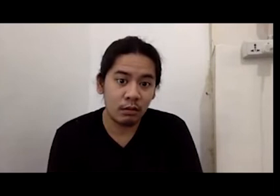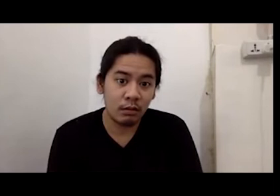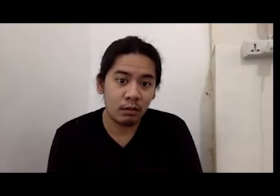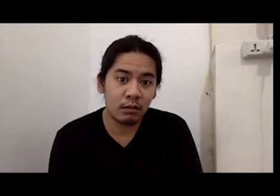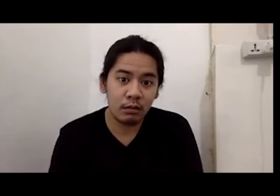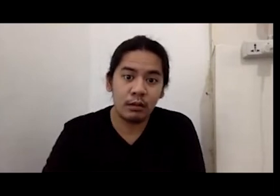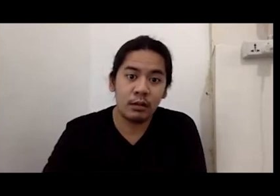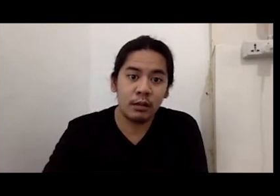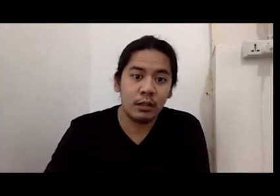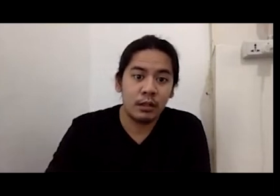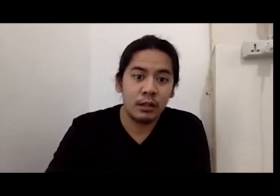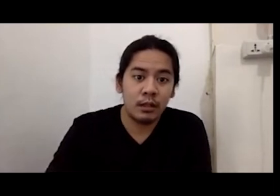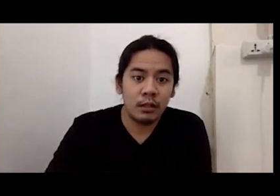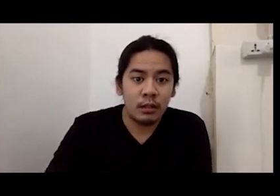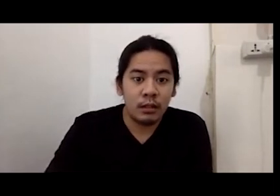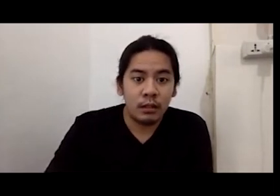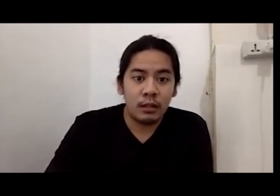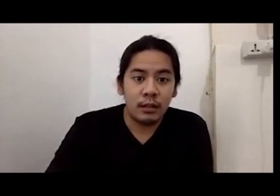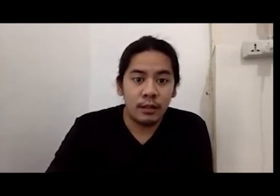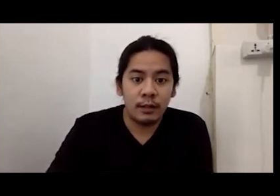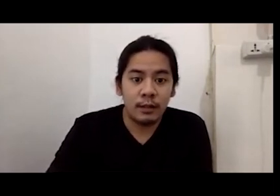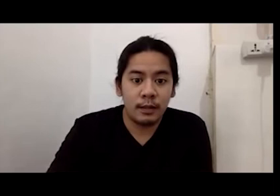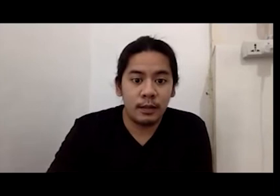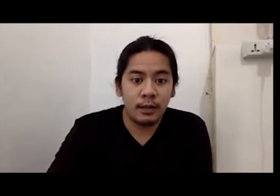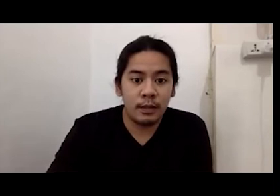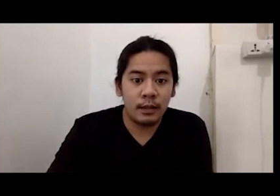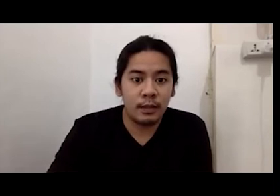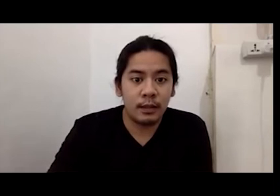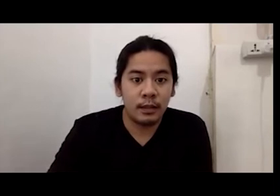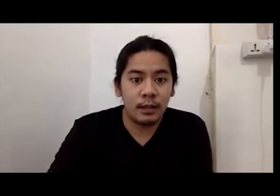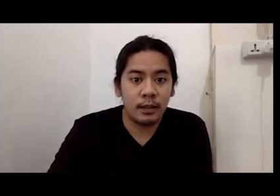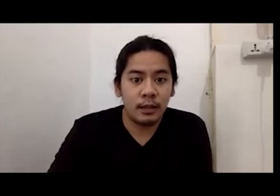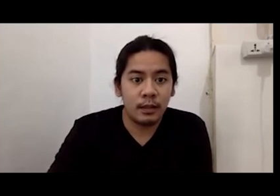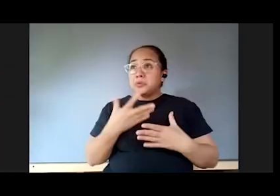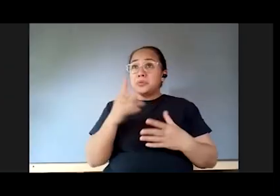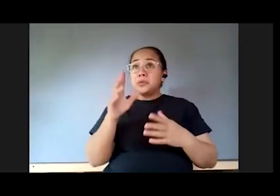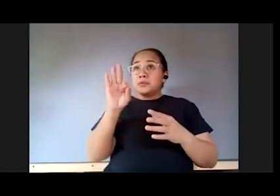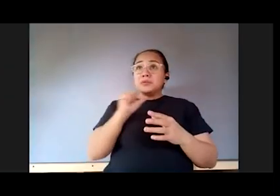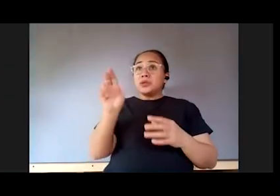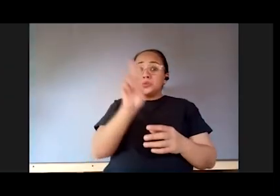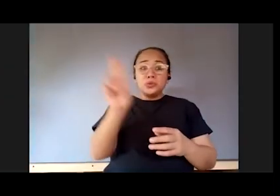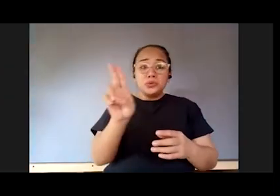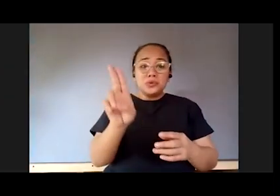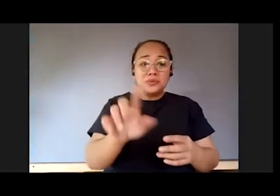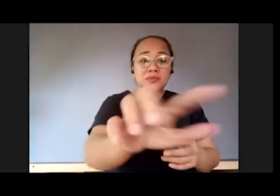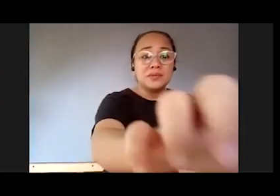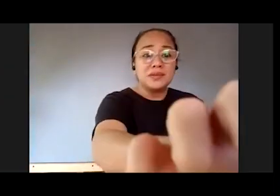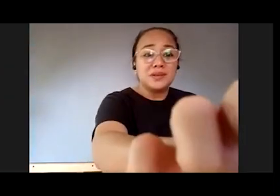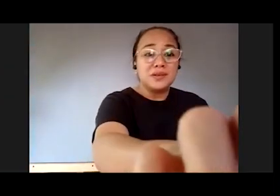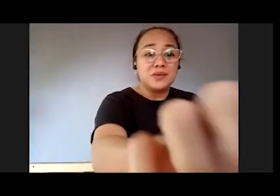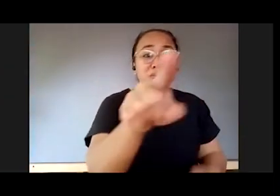be present? Well, but you don't use it. You told me you don't use it, but you do use it when you